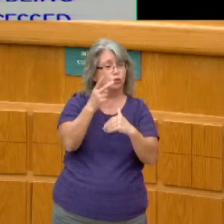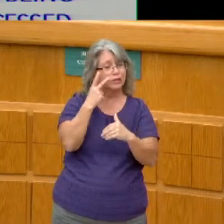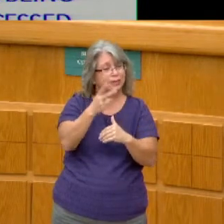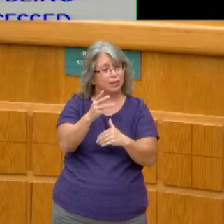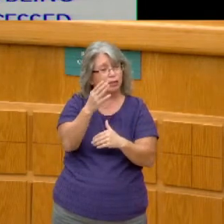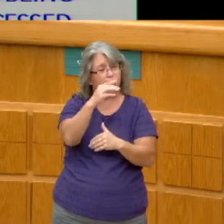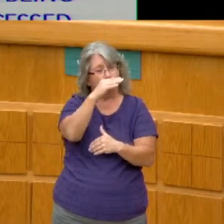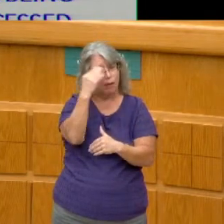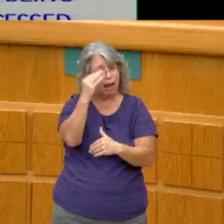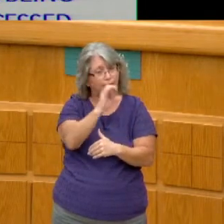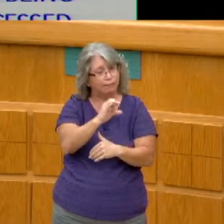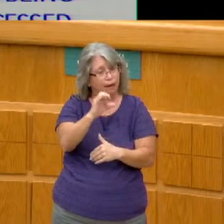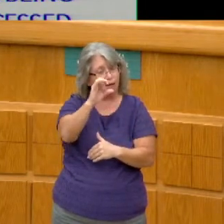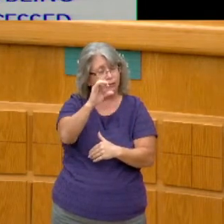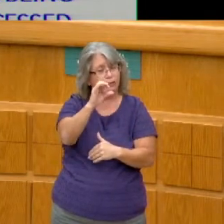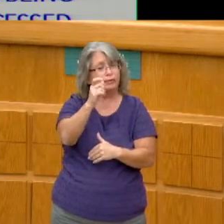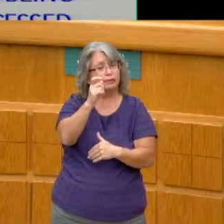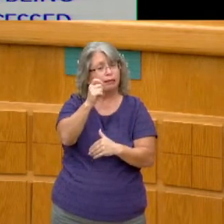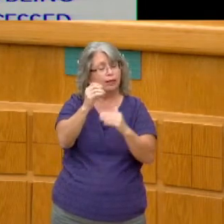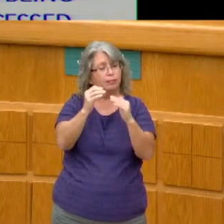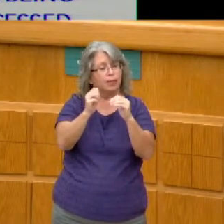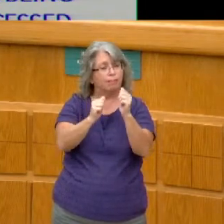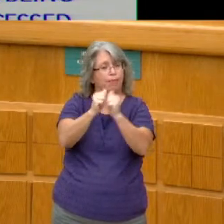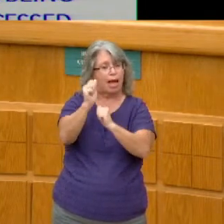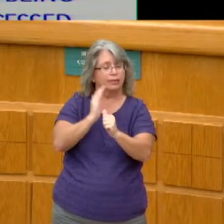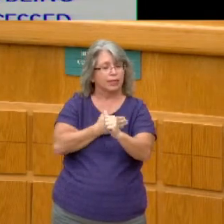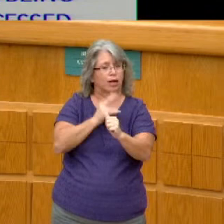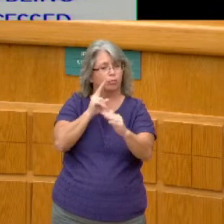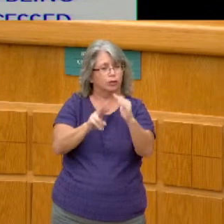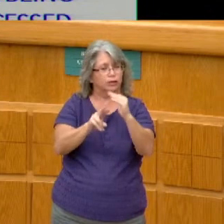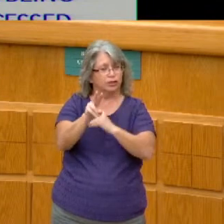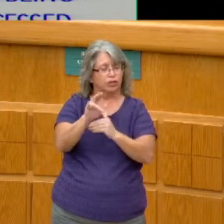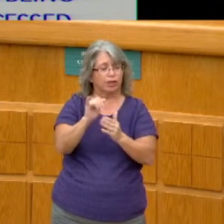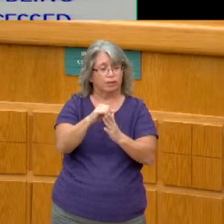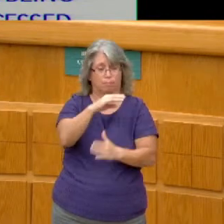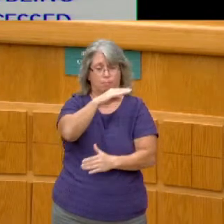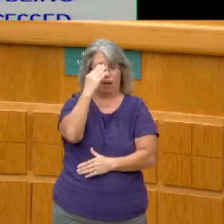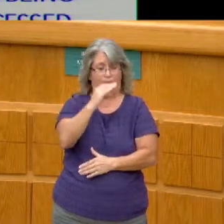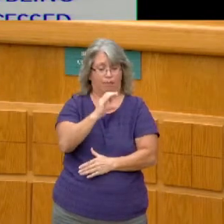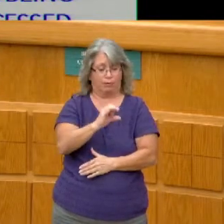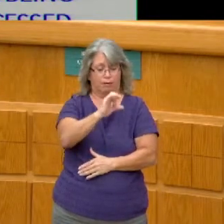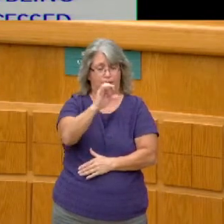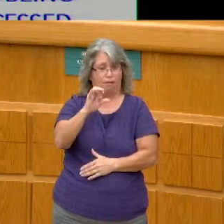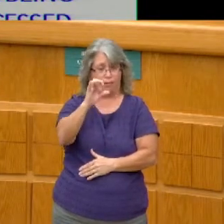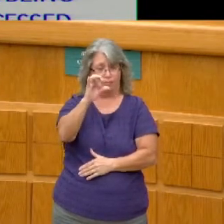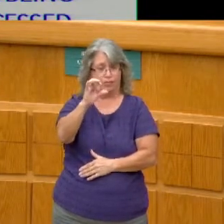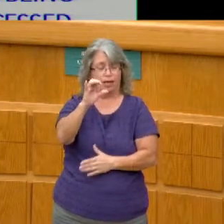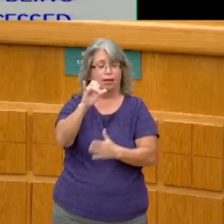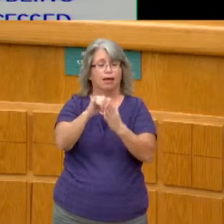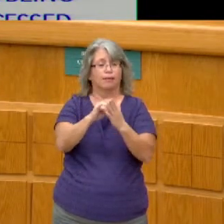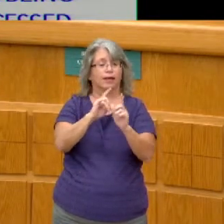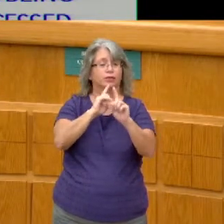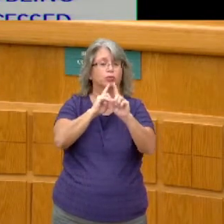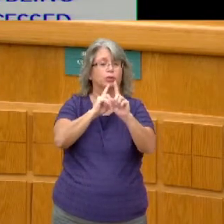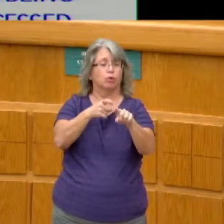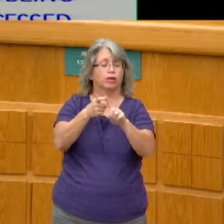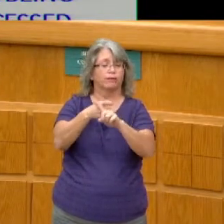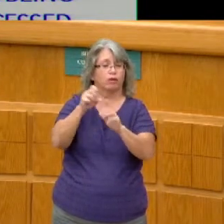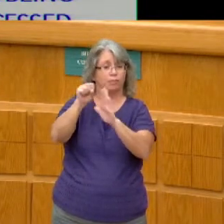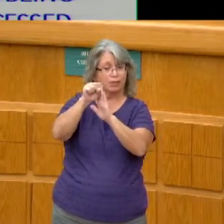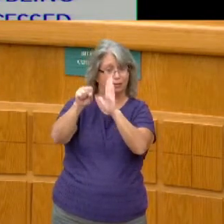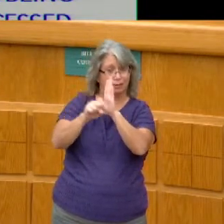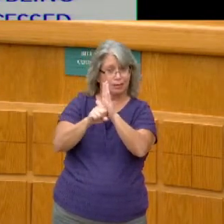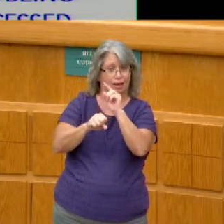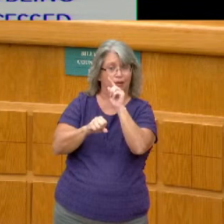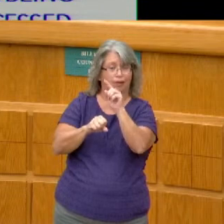higher than the projection. These black dots, they're reported by the state, and they're people counting death certificates